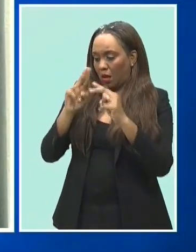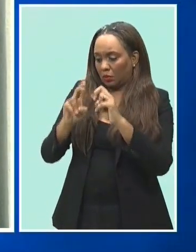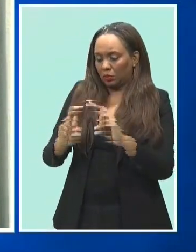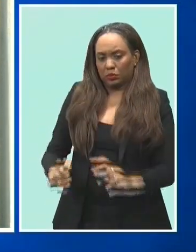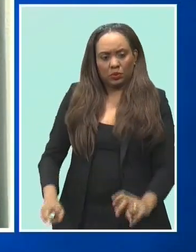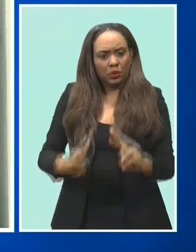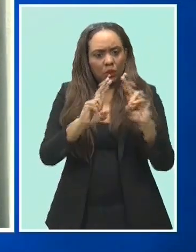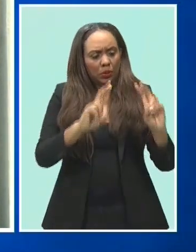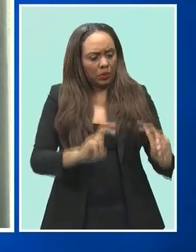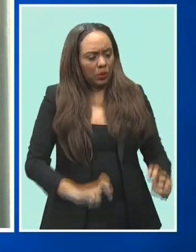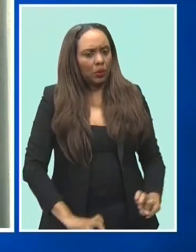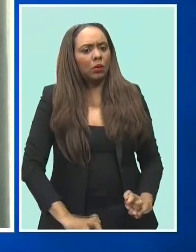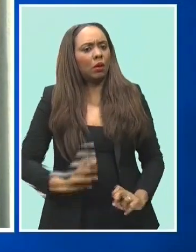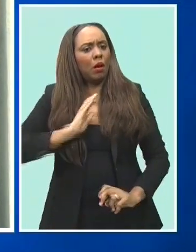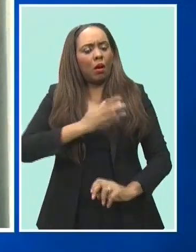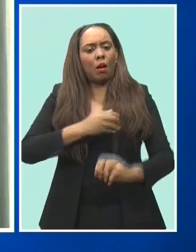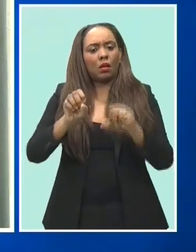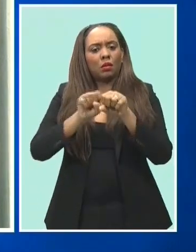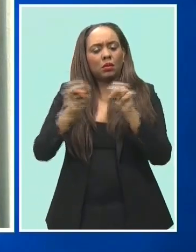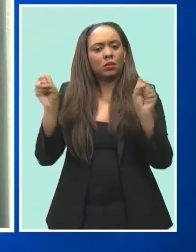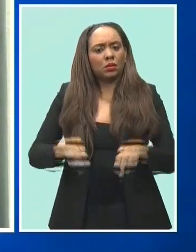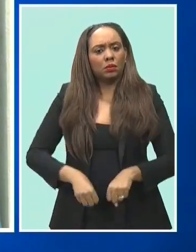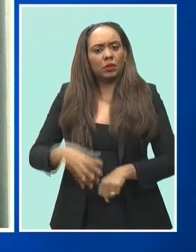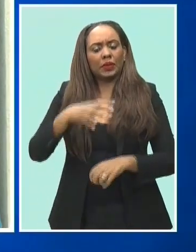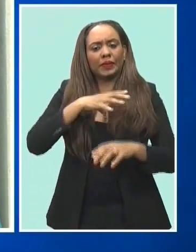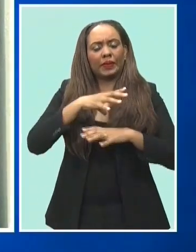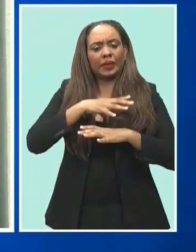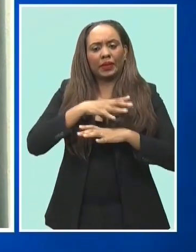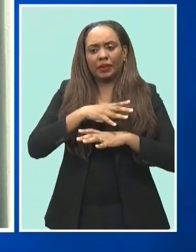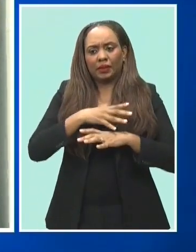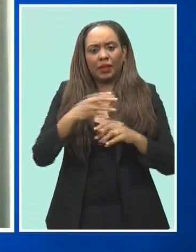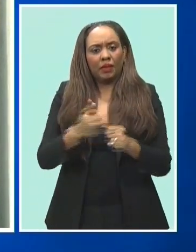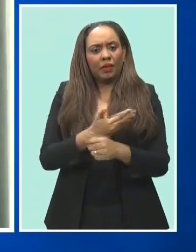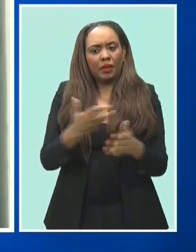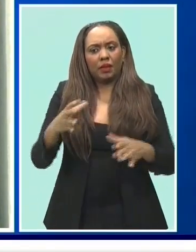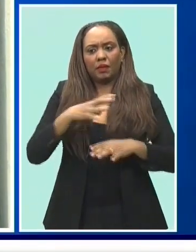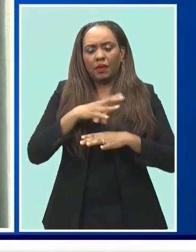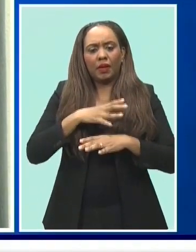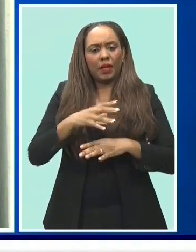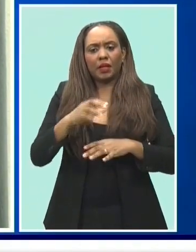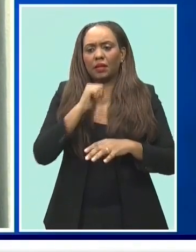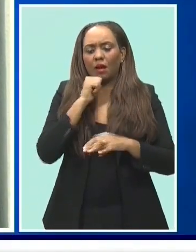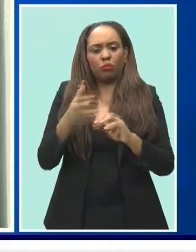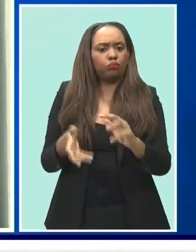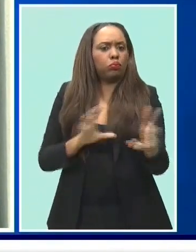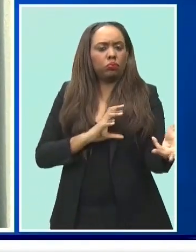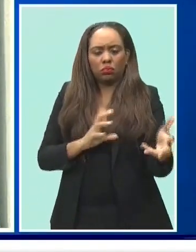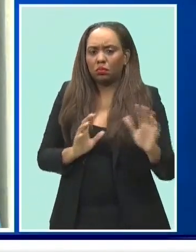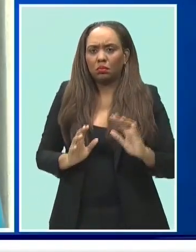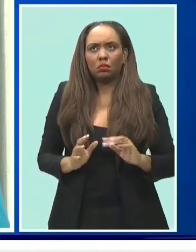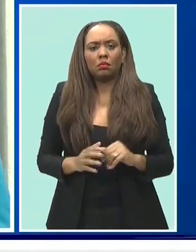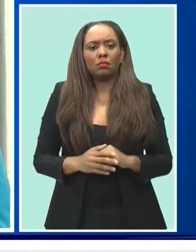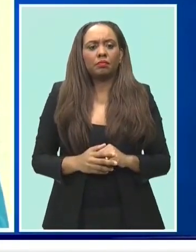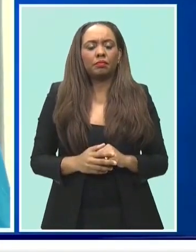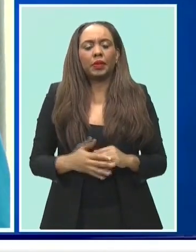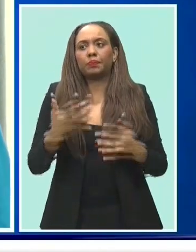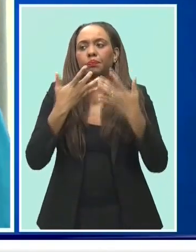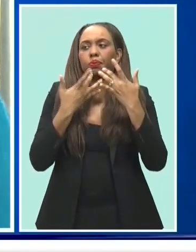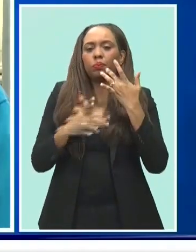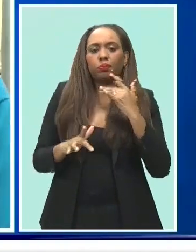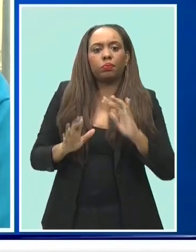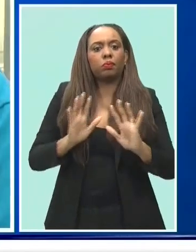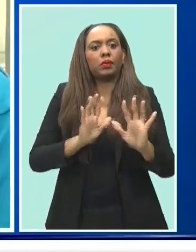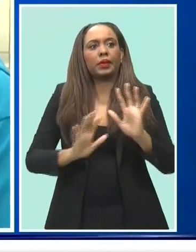that our systems did not get any significant damage. We were spared, of course,